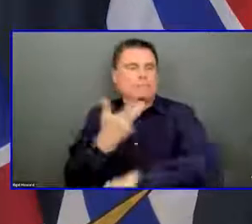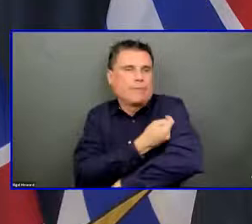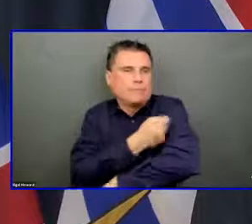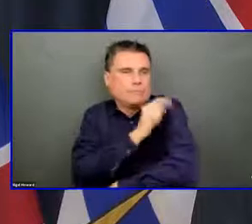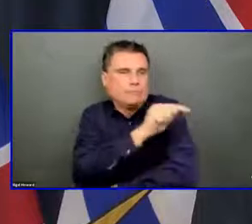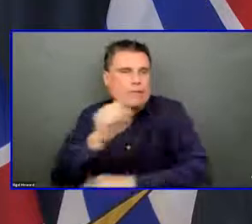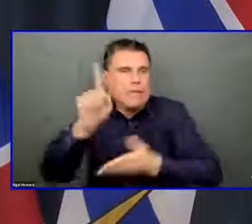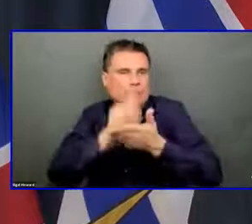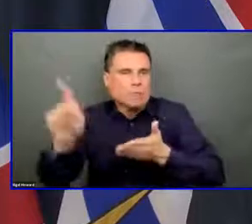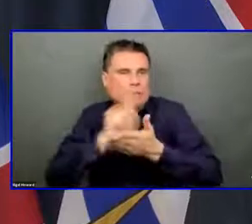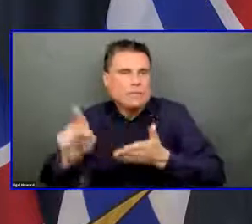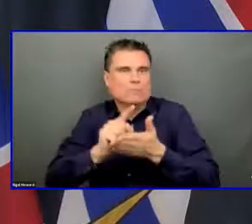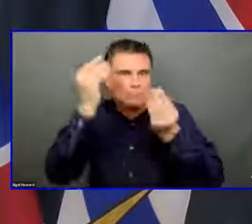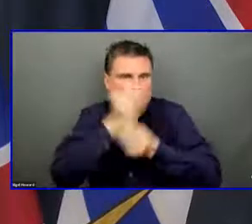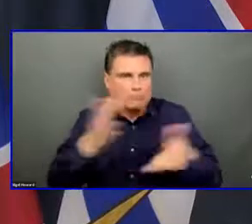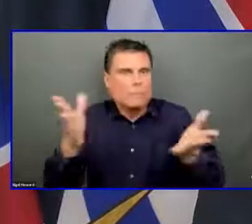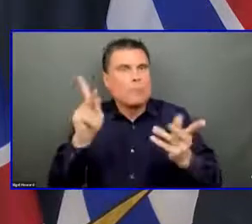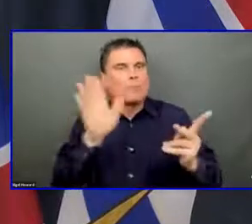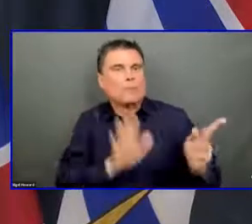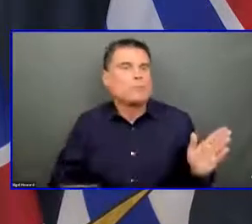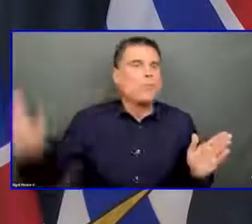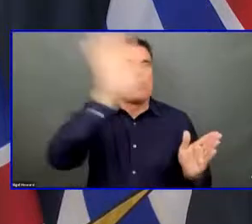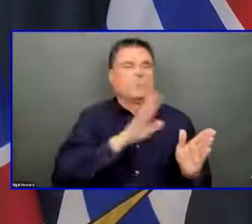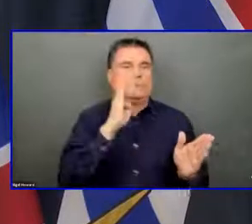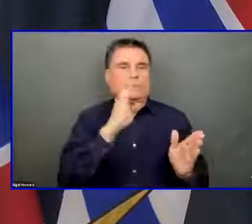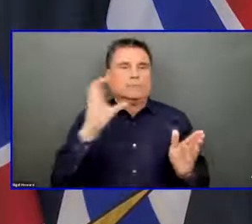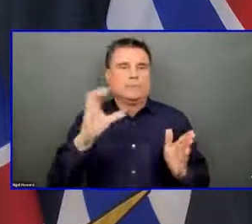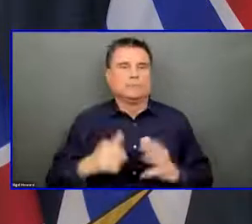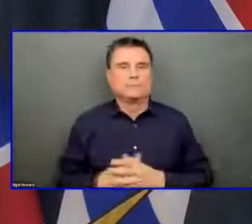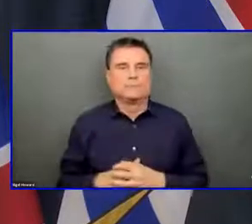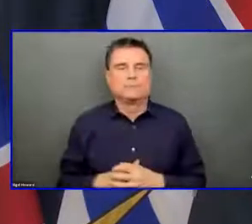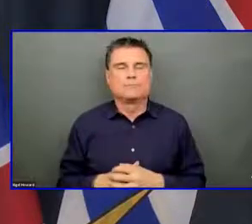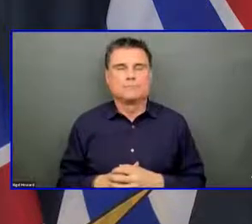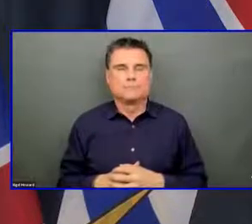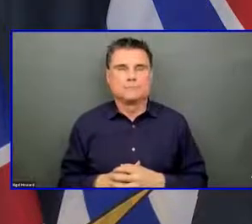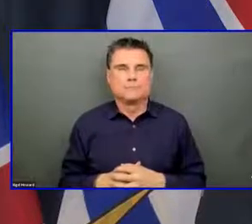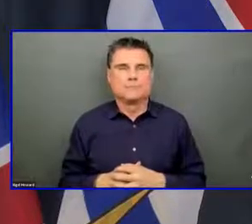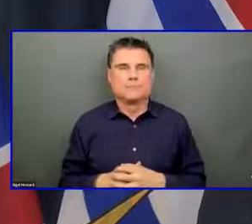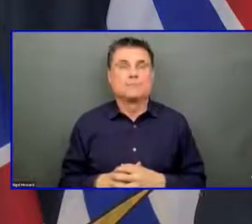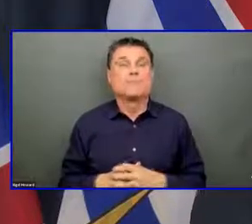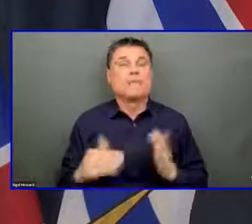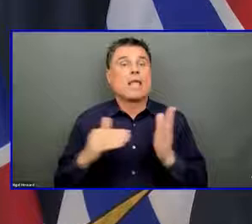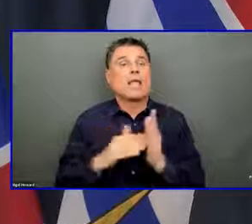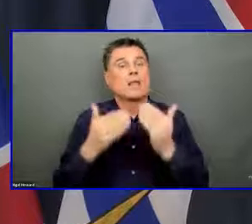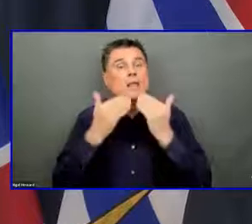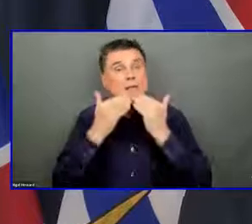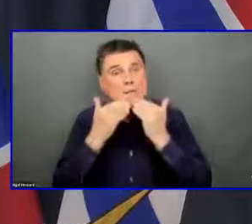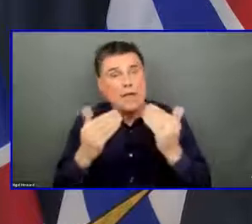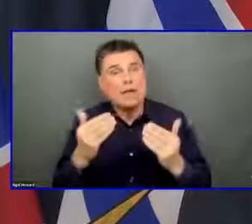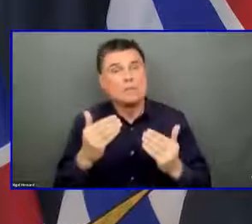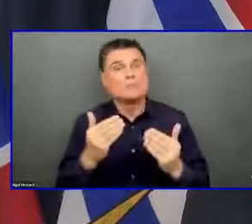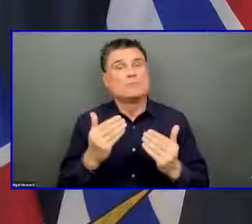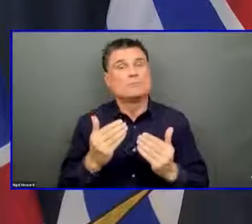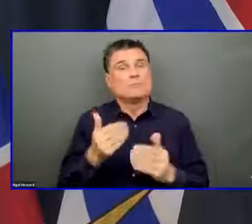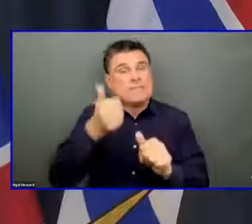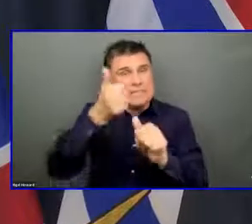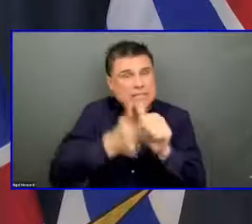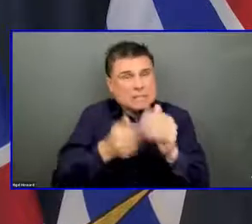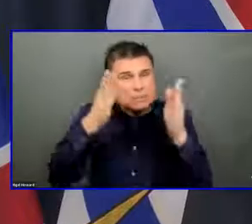across British Columbia. I want to thank again everyone involved in that process for their work. This morning I'll note that